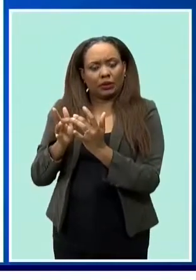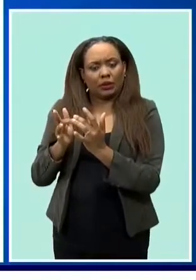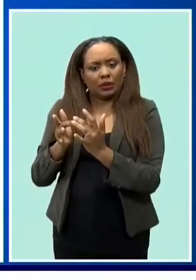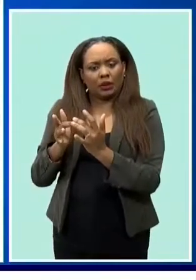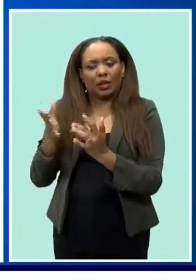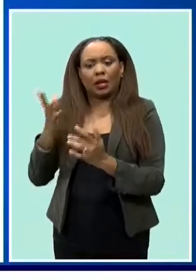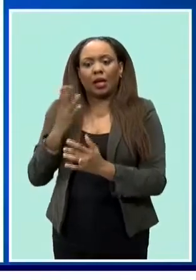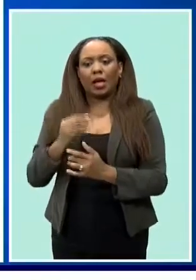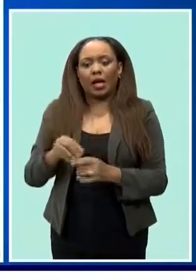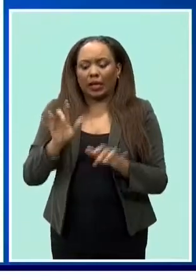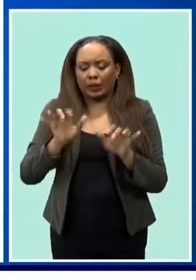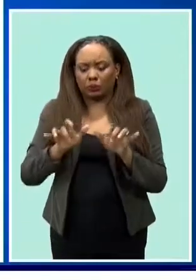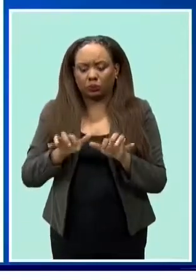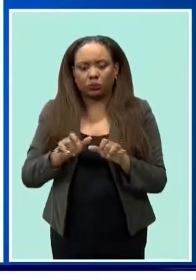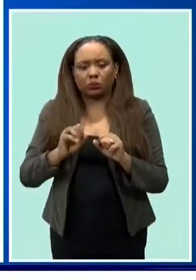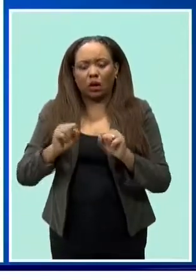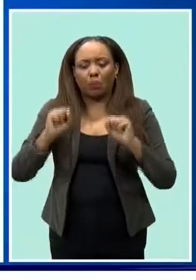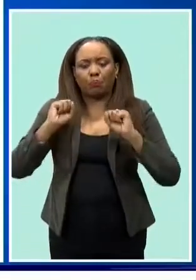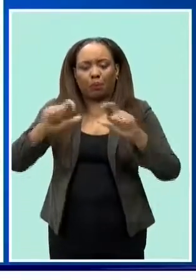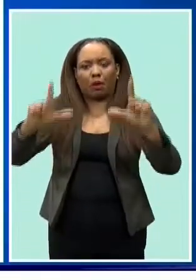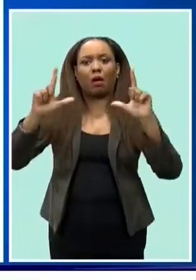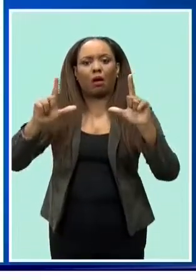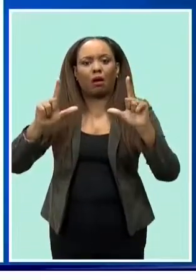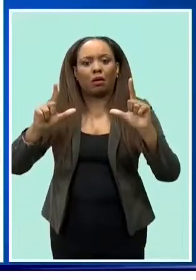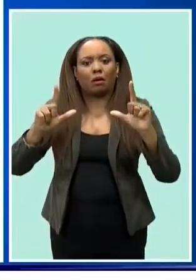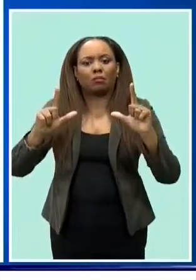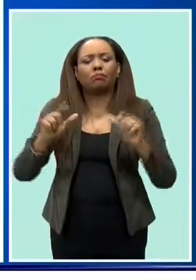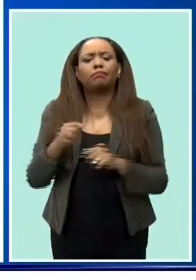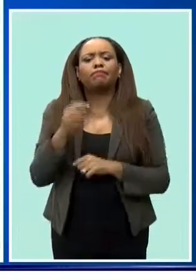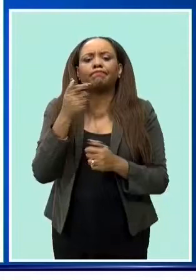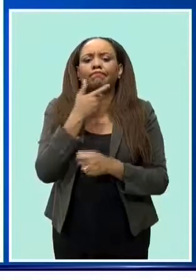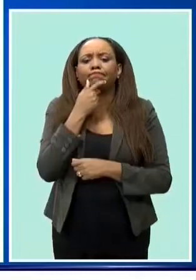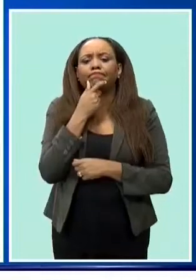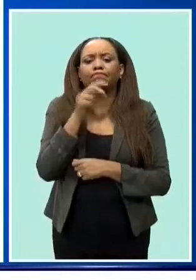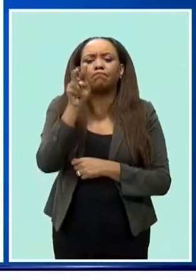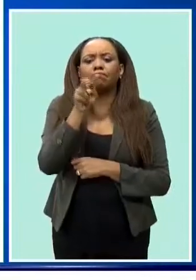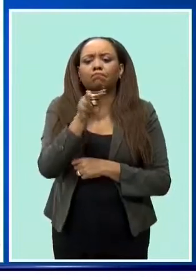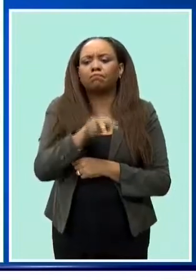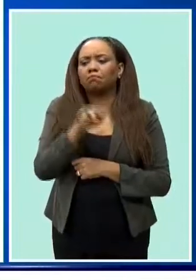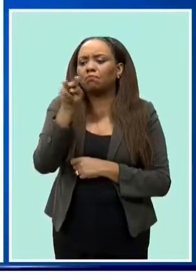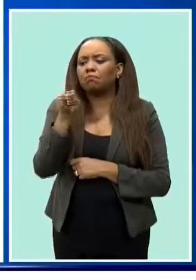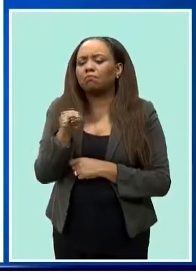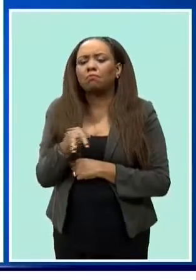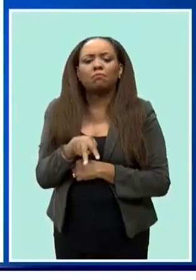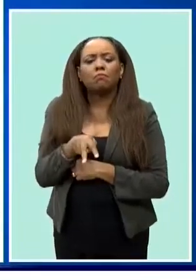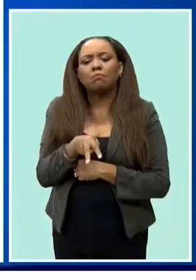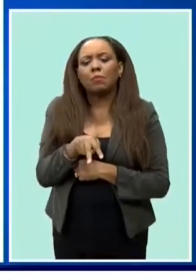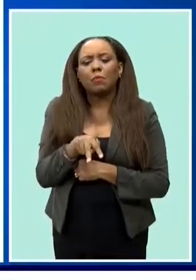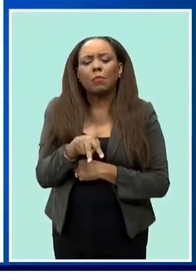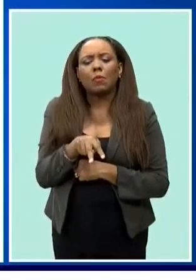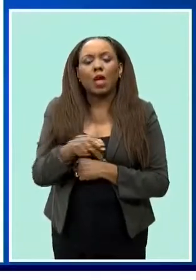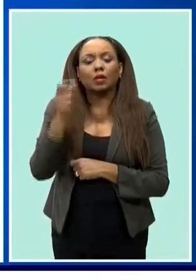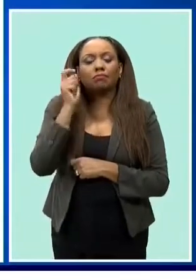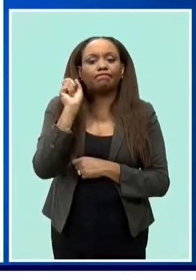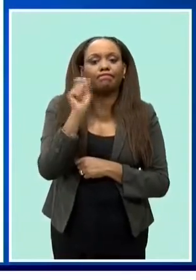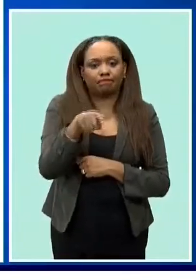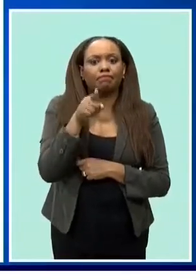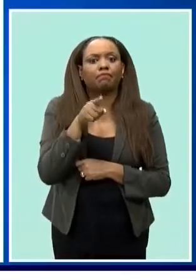and find the segment that fits your purposes if you are looking for a vacation in